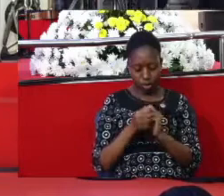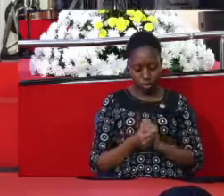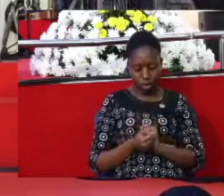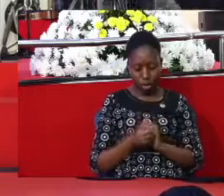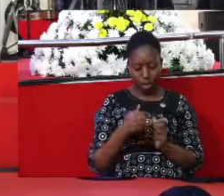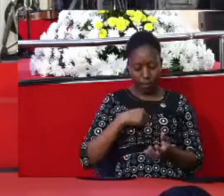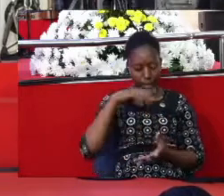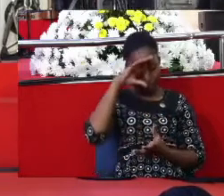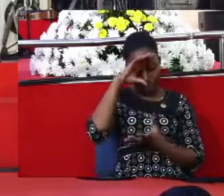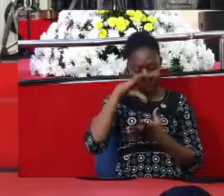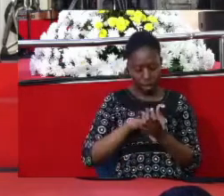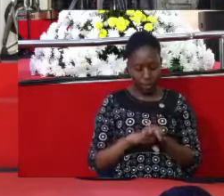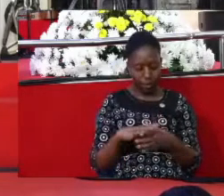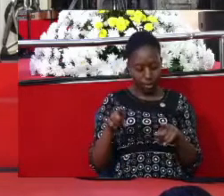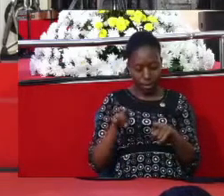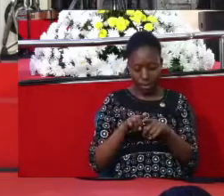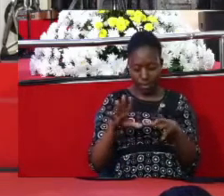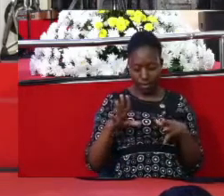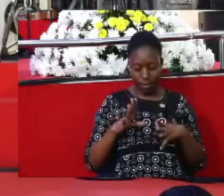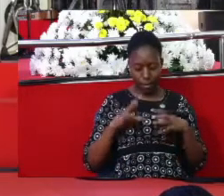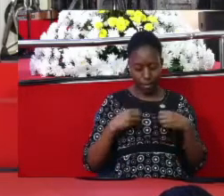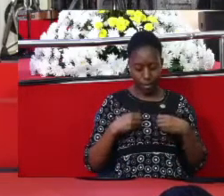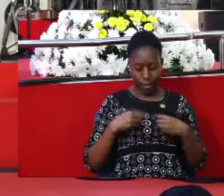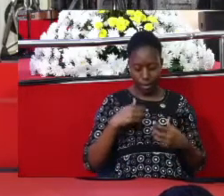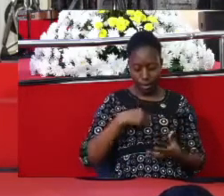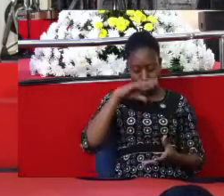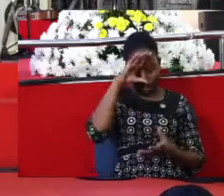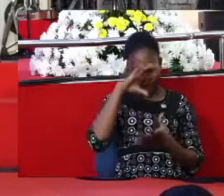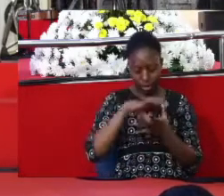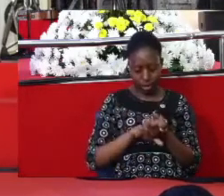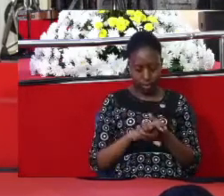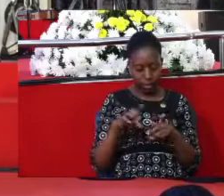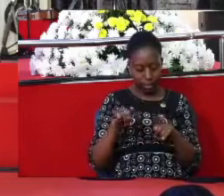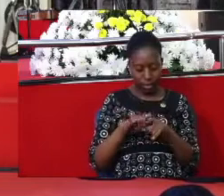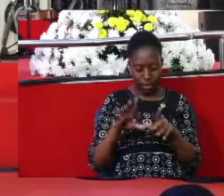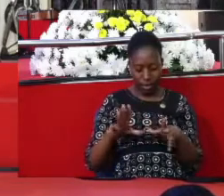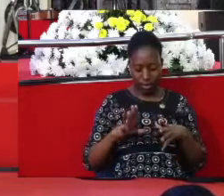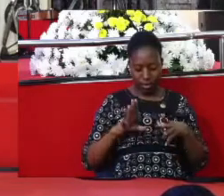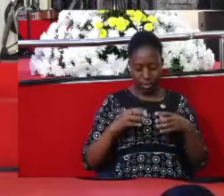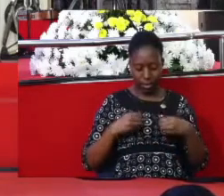believe and I receive. I believe and I receive